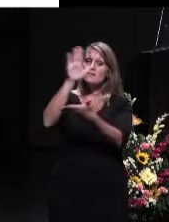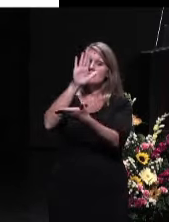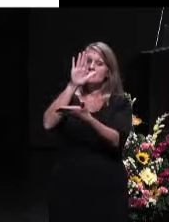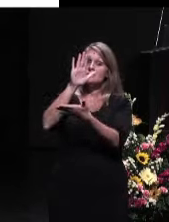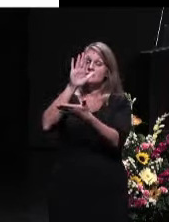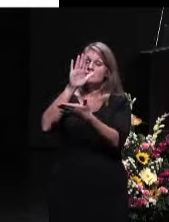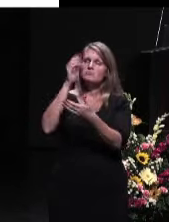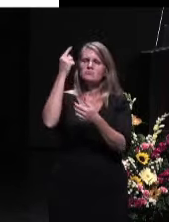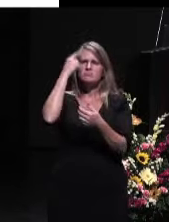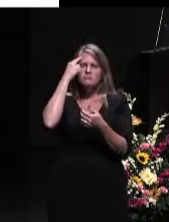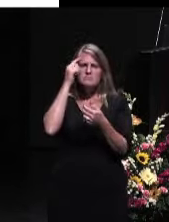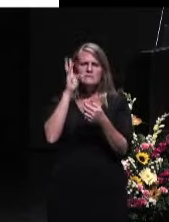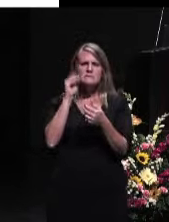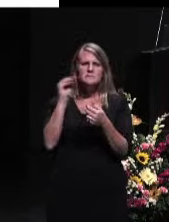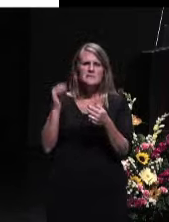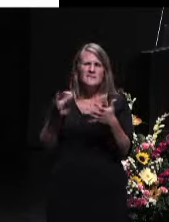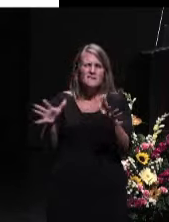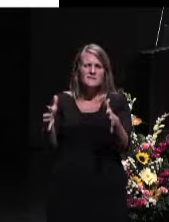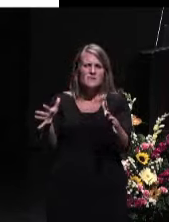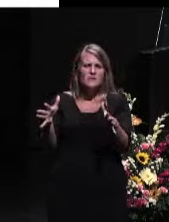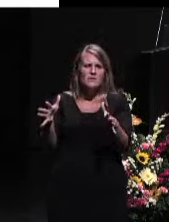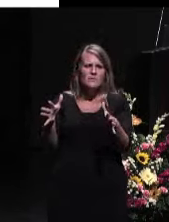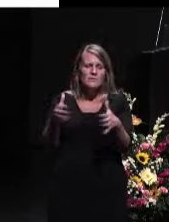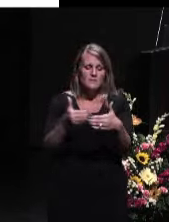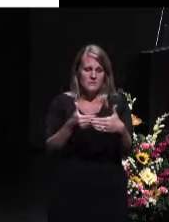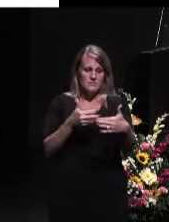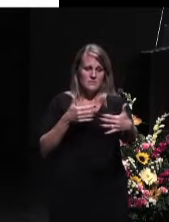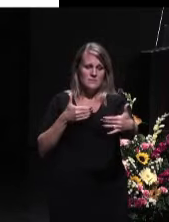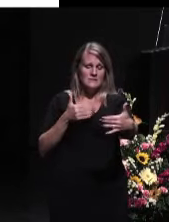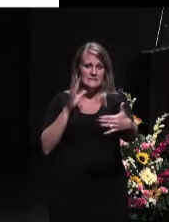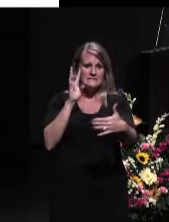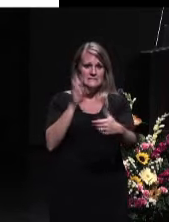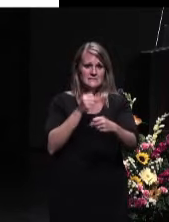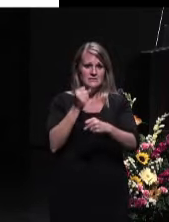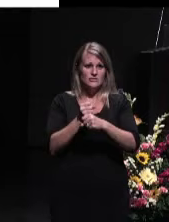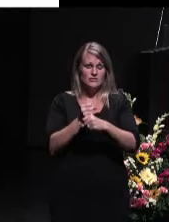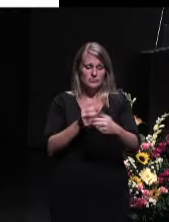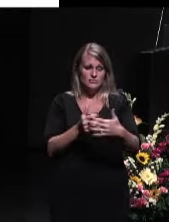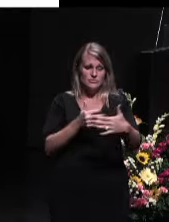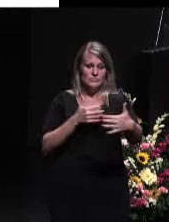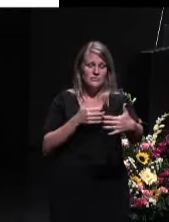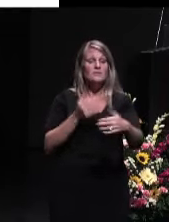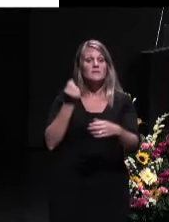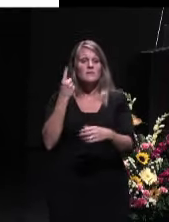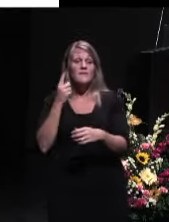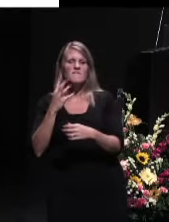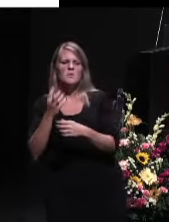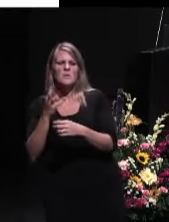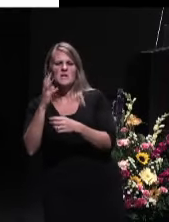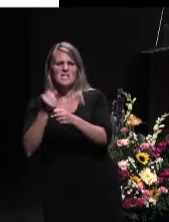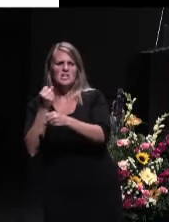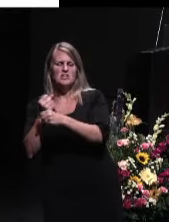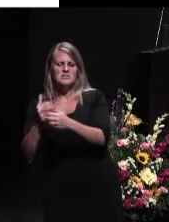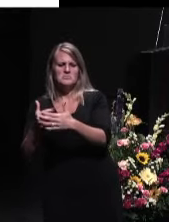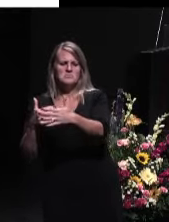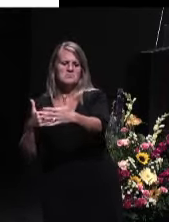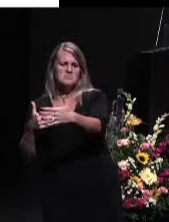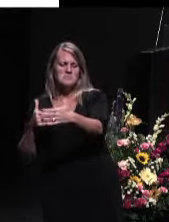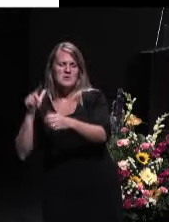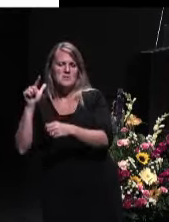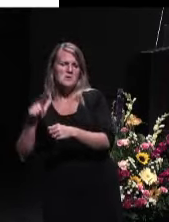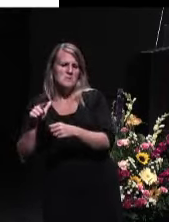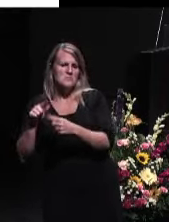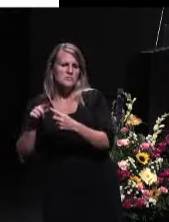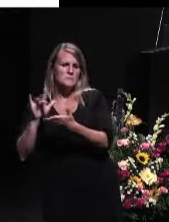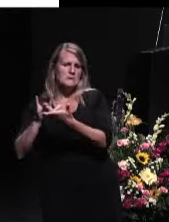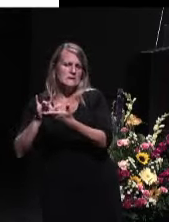moment. That's in a six-year period. When you talk about in a four-year period, it's closer to low to mid-40s, depending on